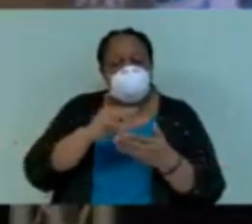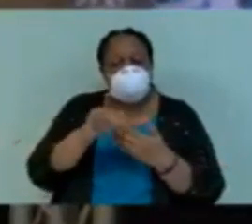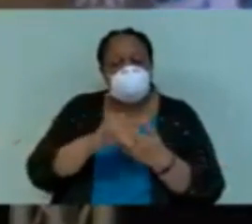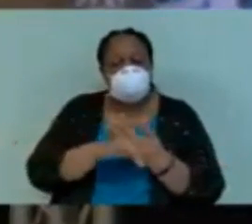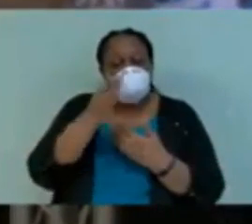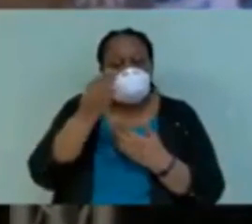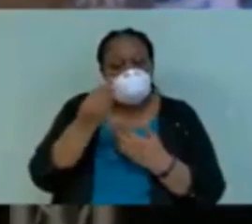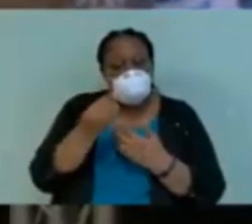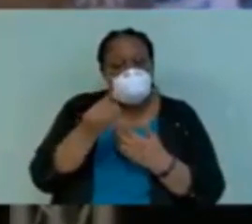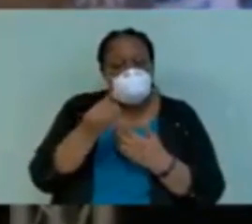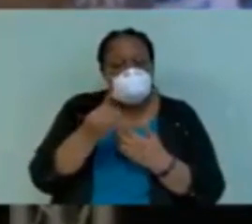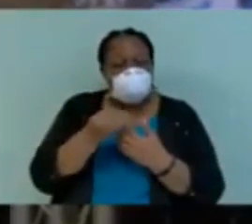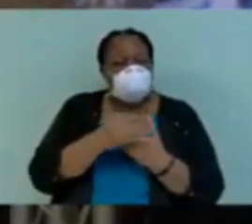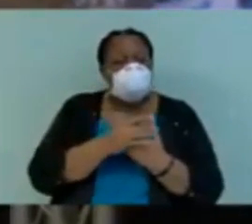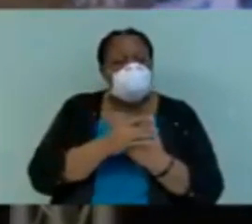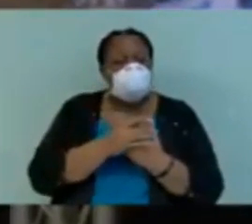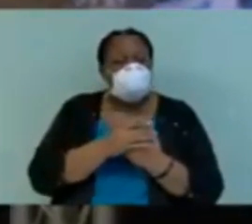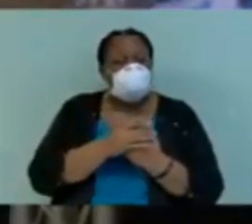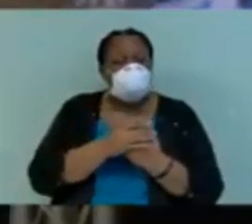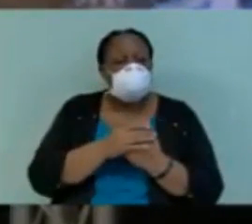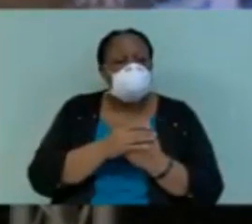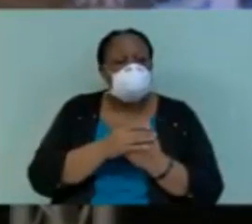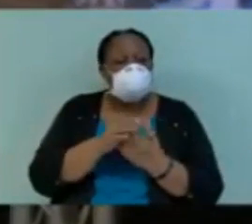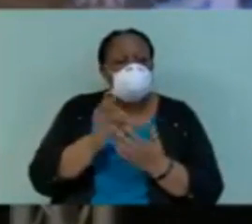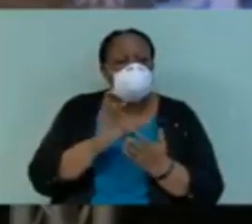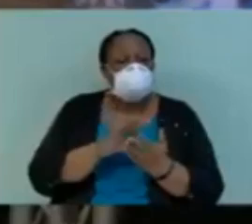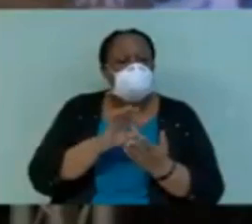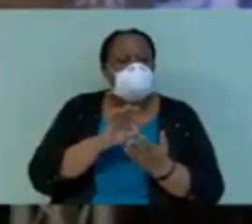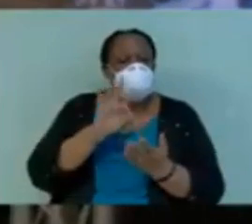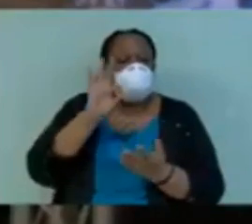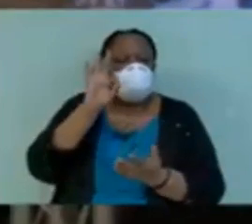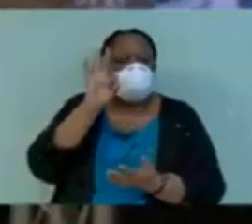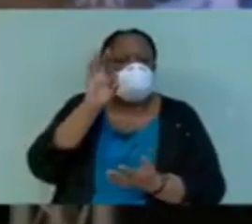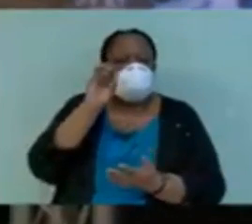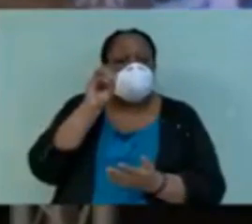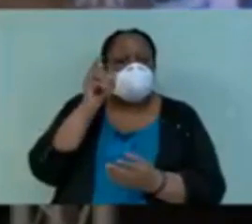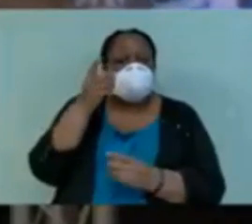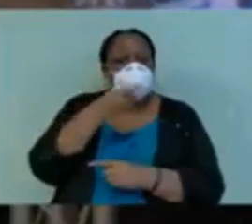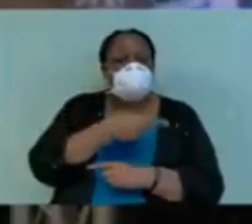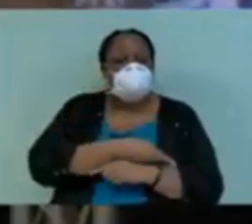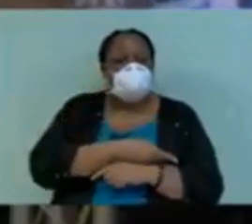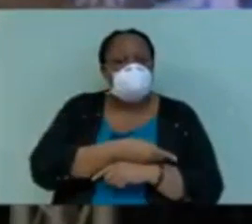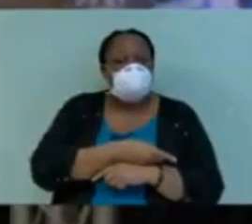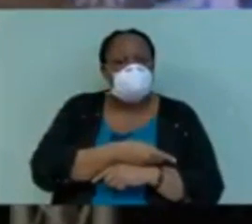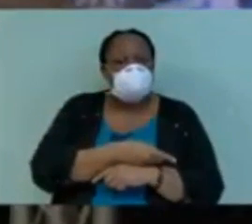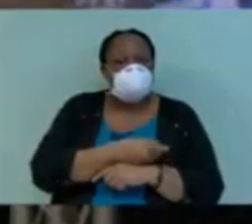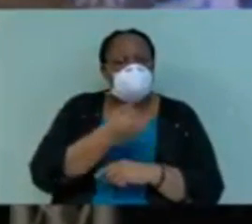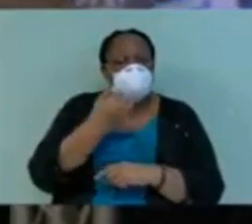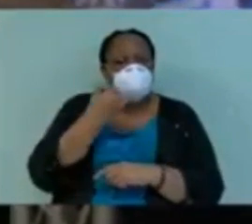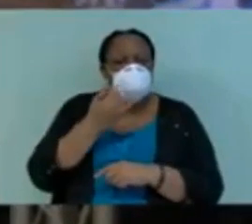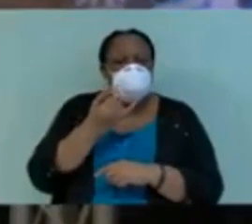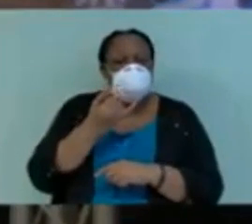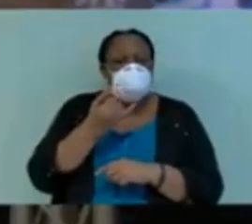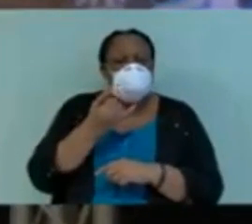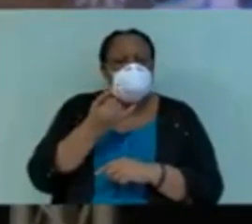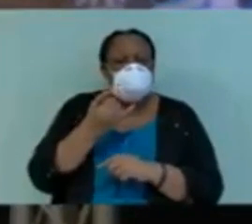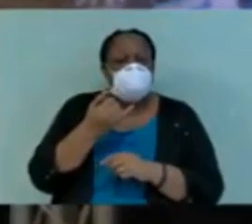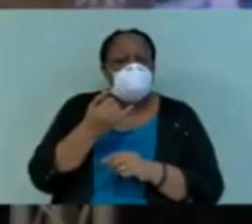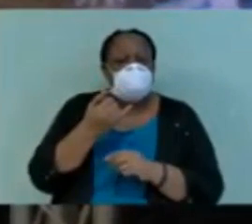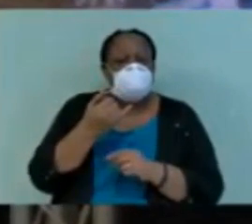be held. So that if Parliament was to be dissolved